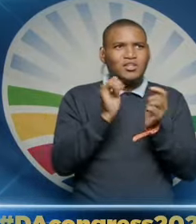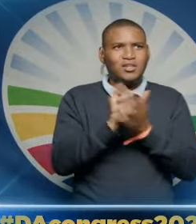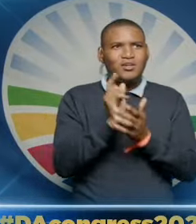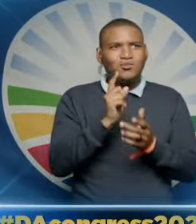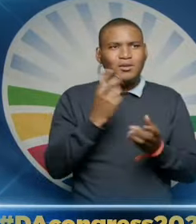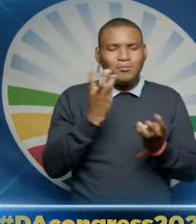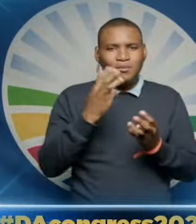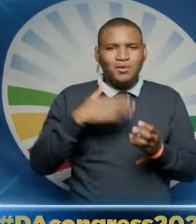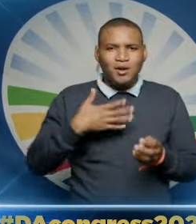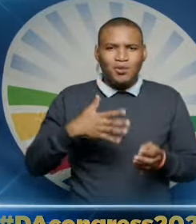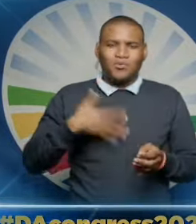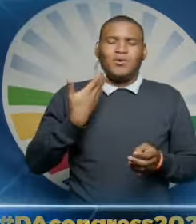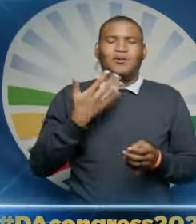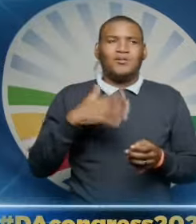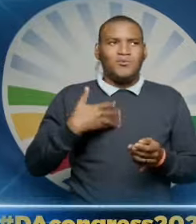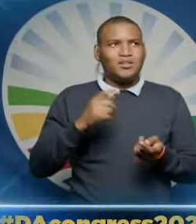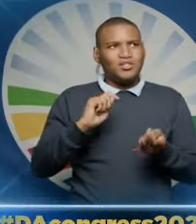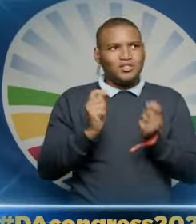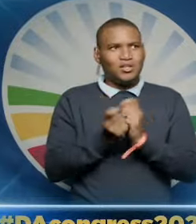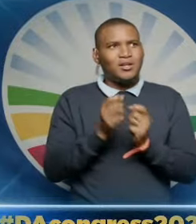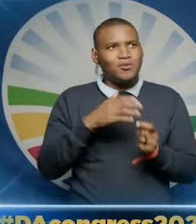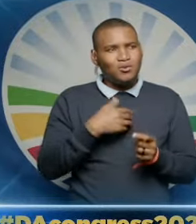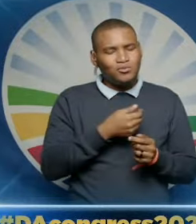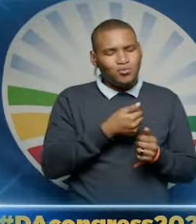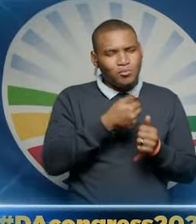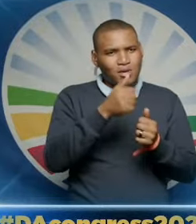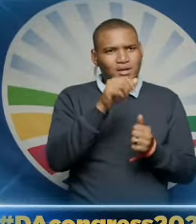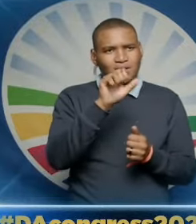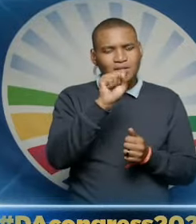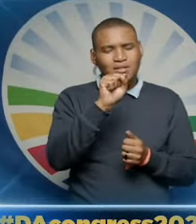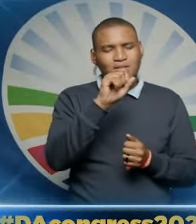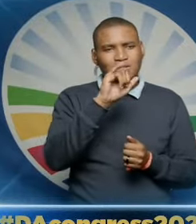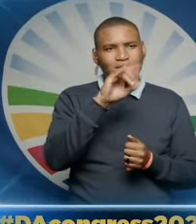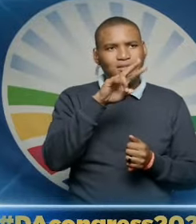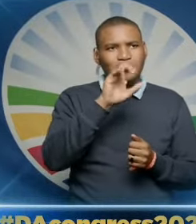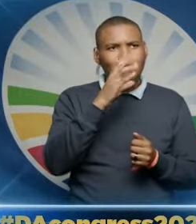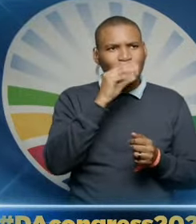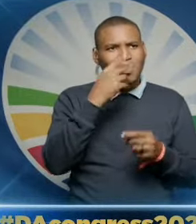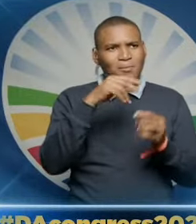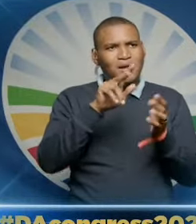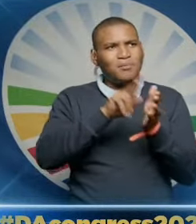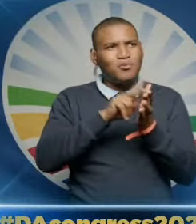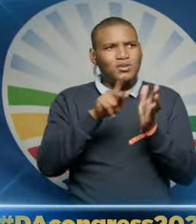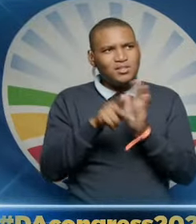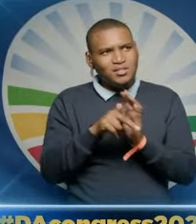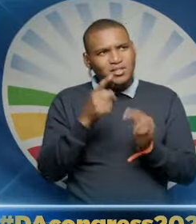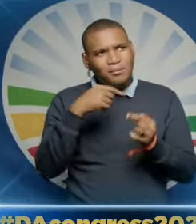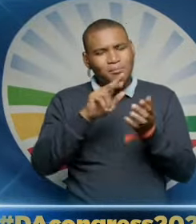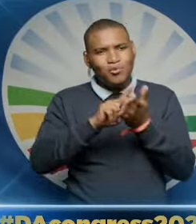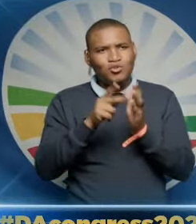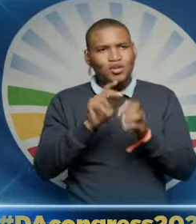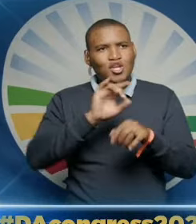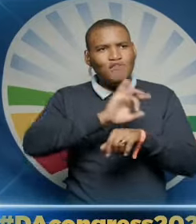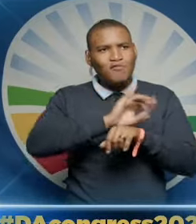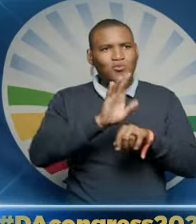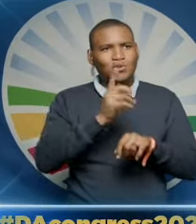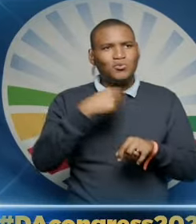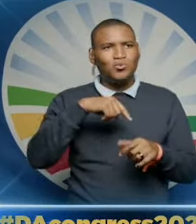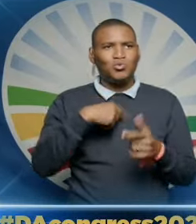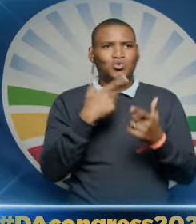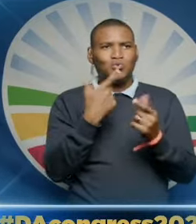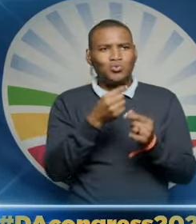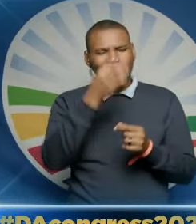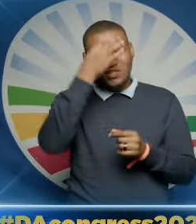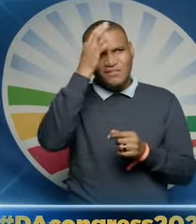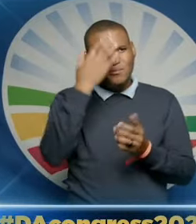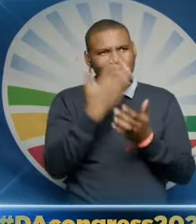hungry for. Siviwe, I want to go back to you. We spoke about policies and how policies influence what we do, where we govern.